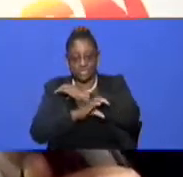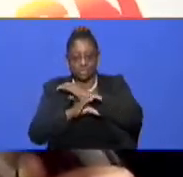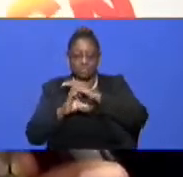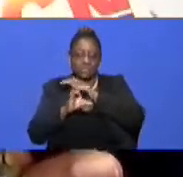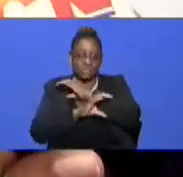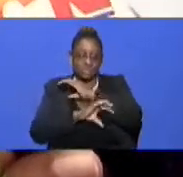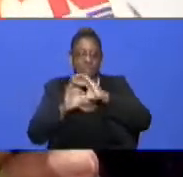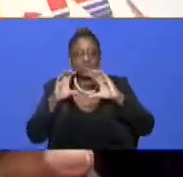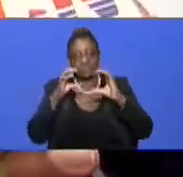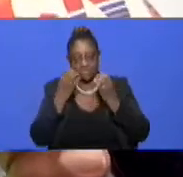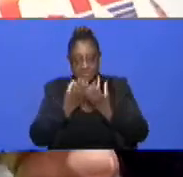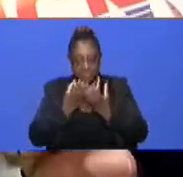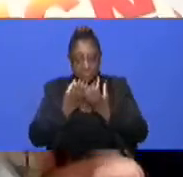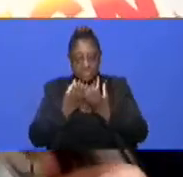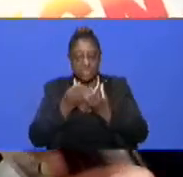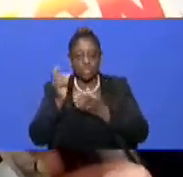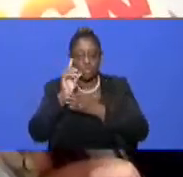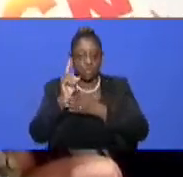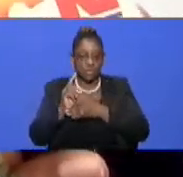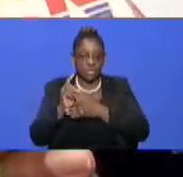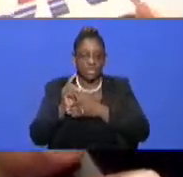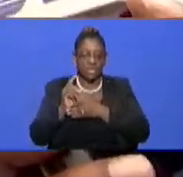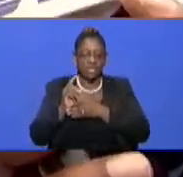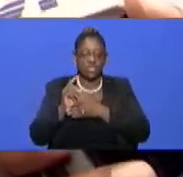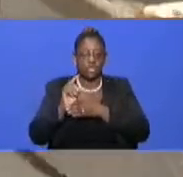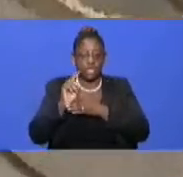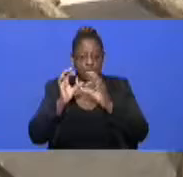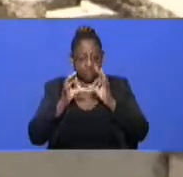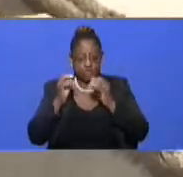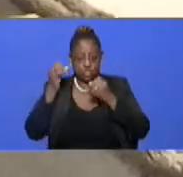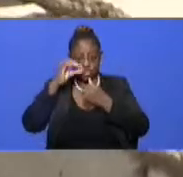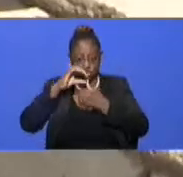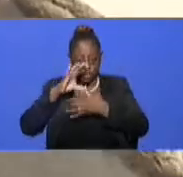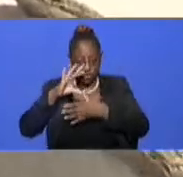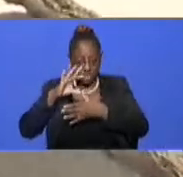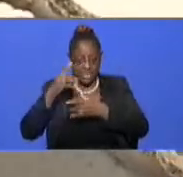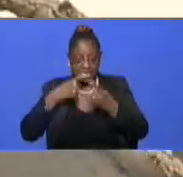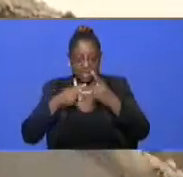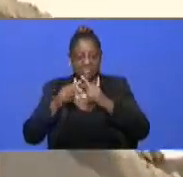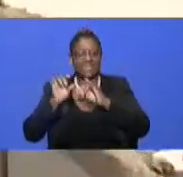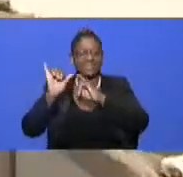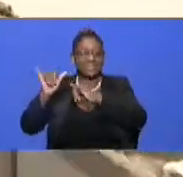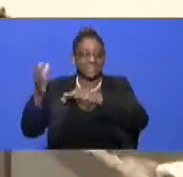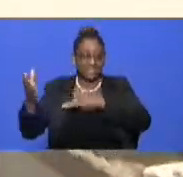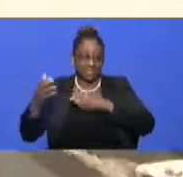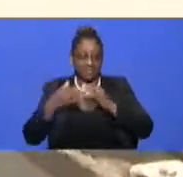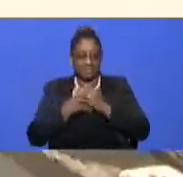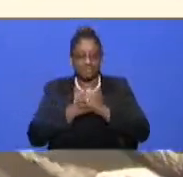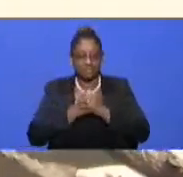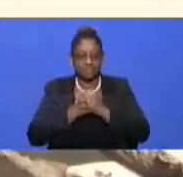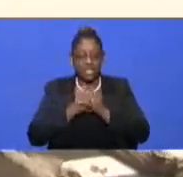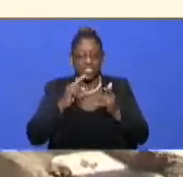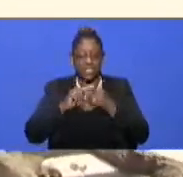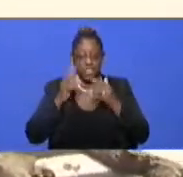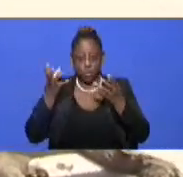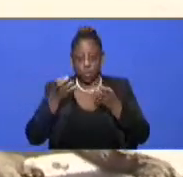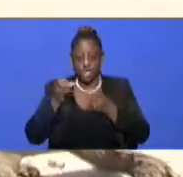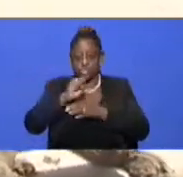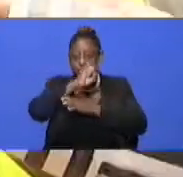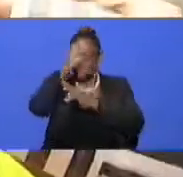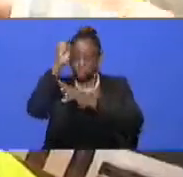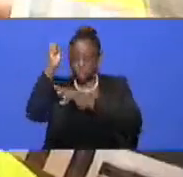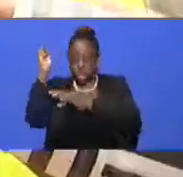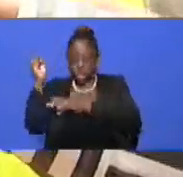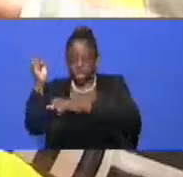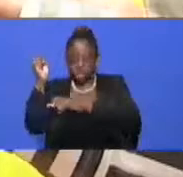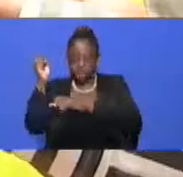island, so it will also be a storm and hurricane shelter. Additionally, the facility will also be solarized, as highlighted by Omar